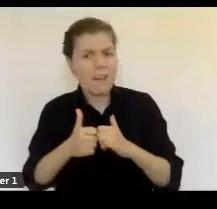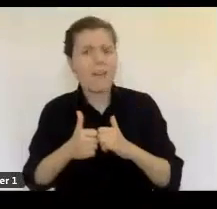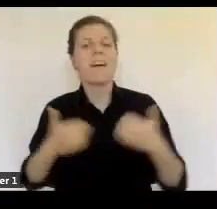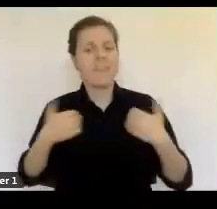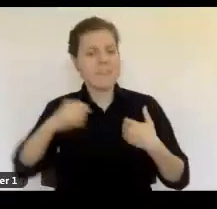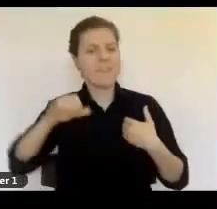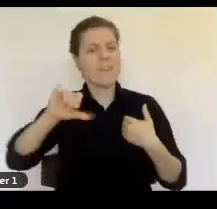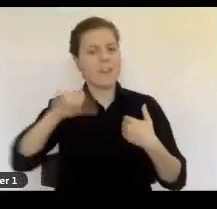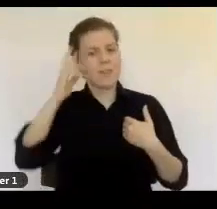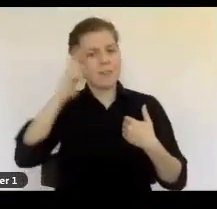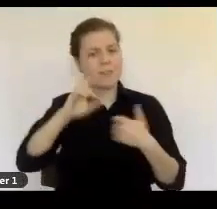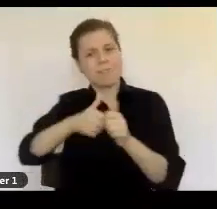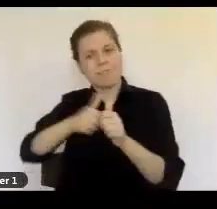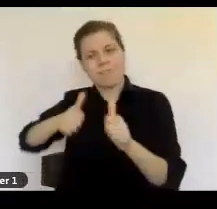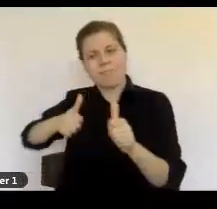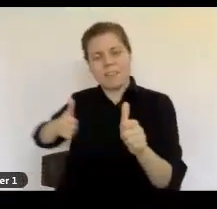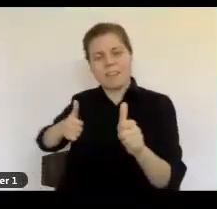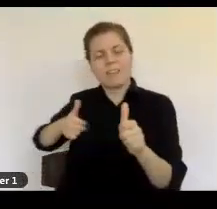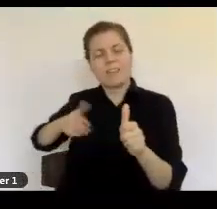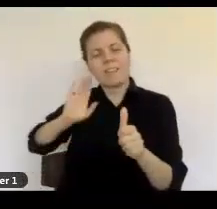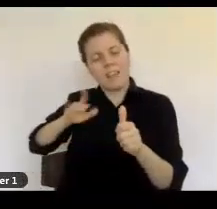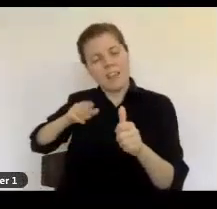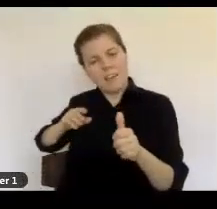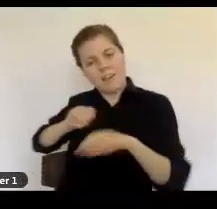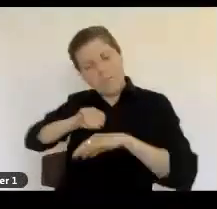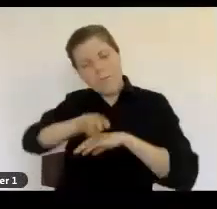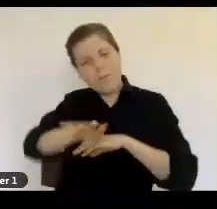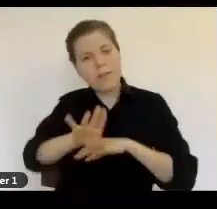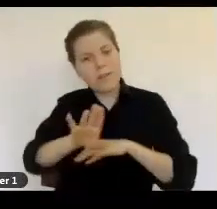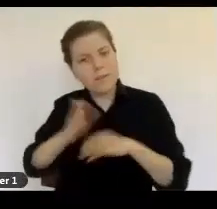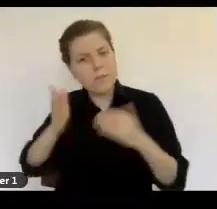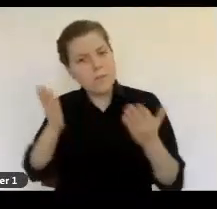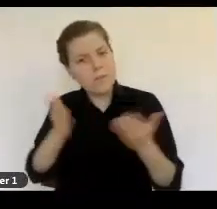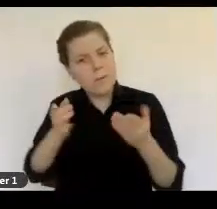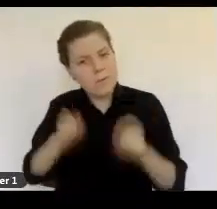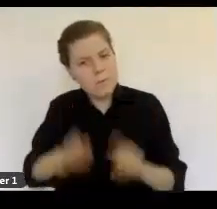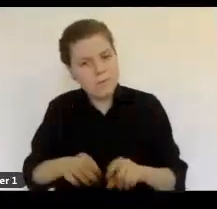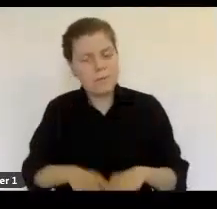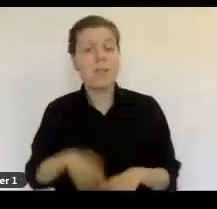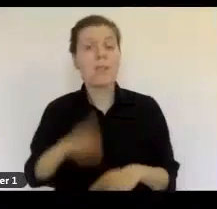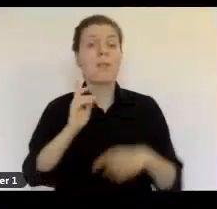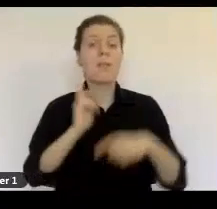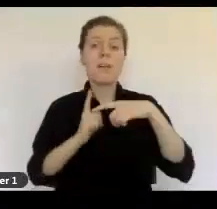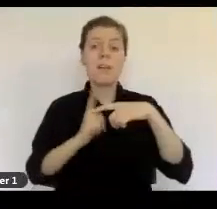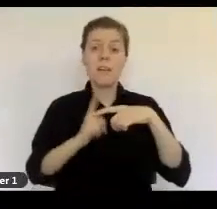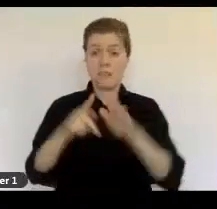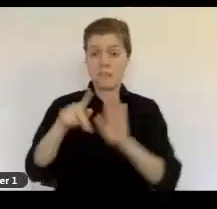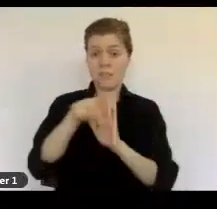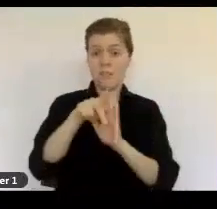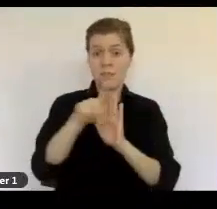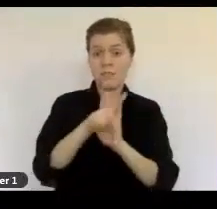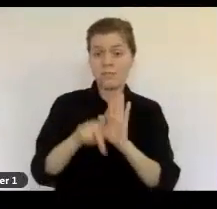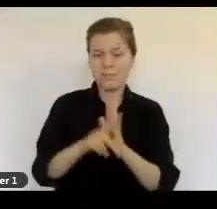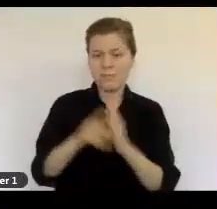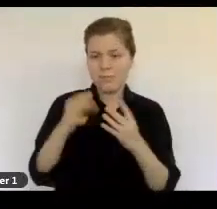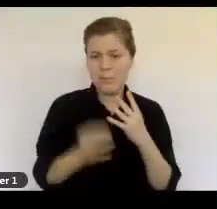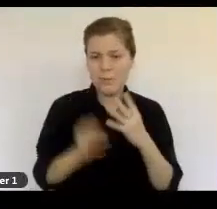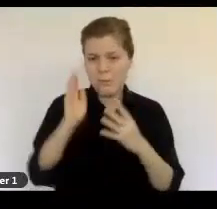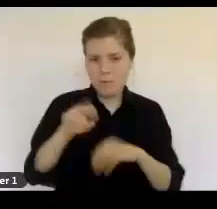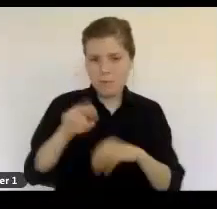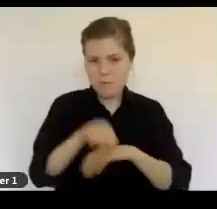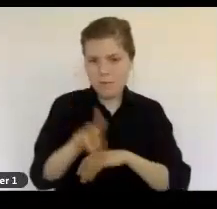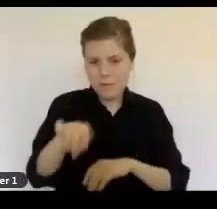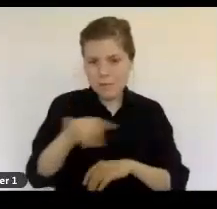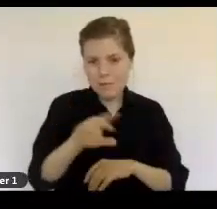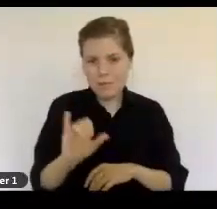to the preparation that was made, to the capacity, and to other factors. So those factors may have come into play in determining how you ended up where